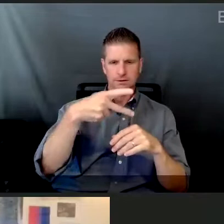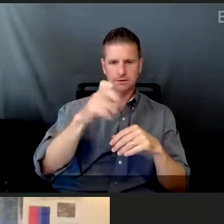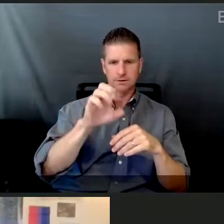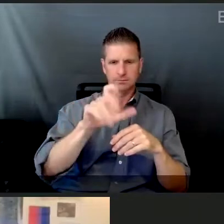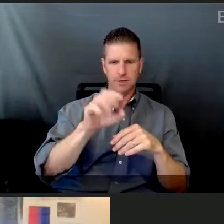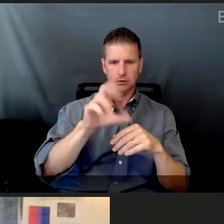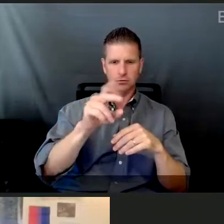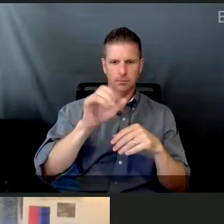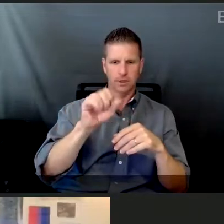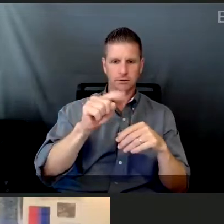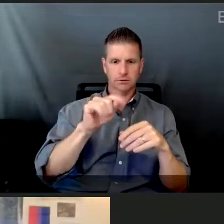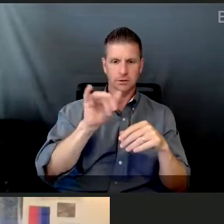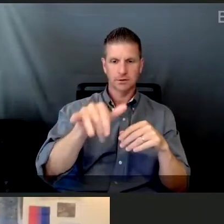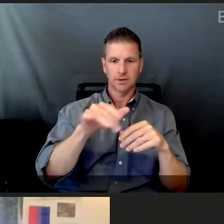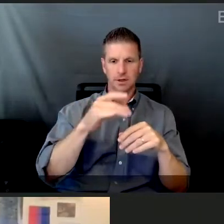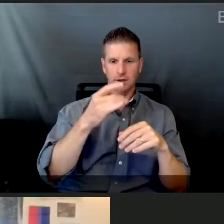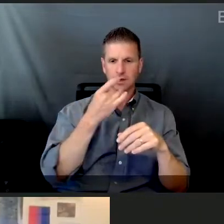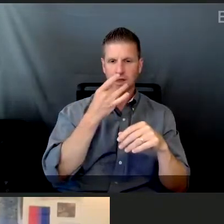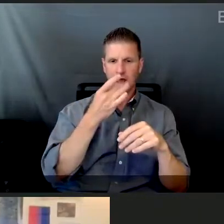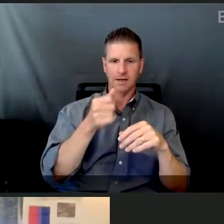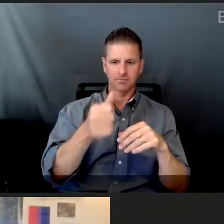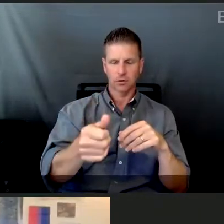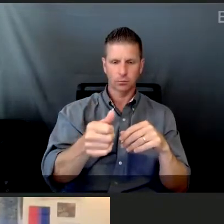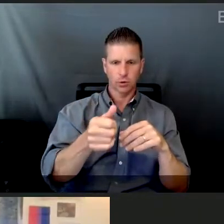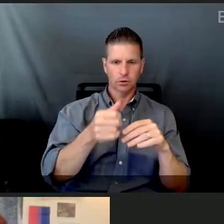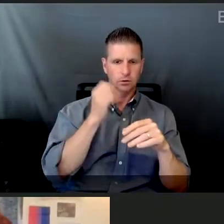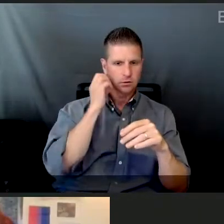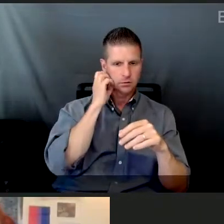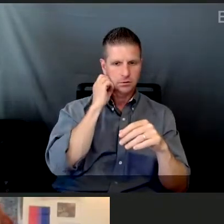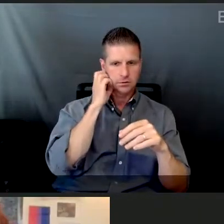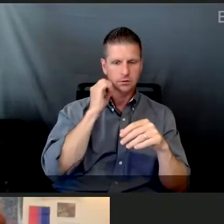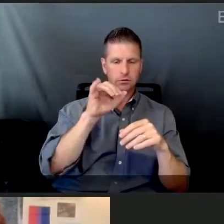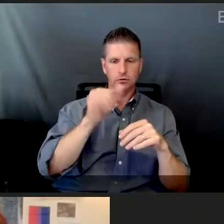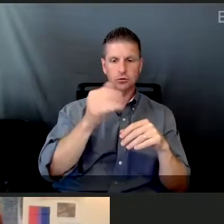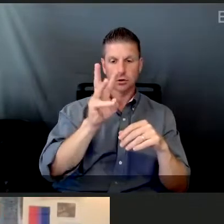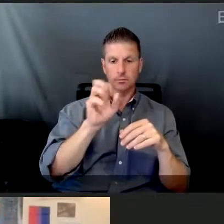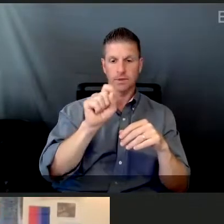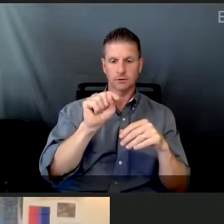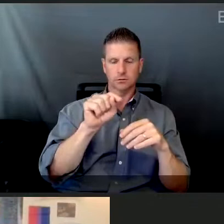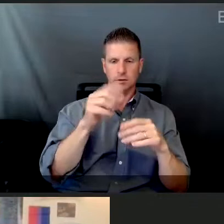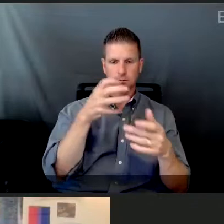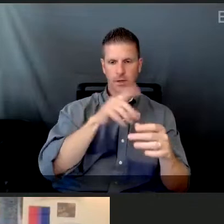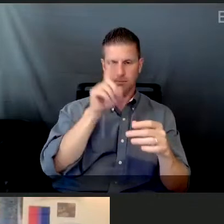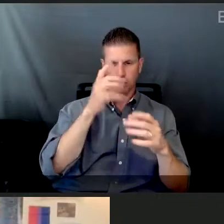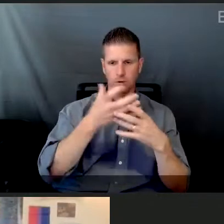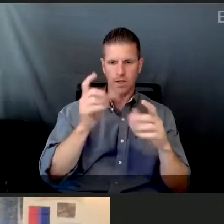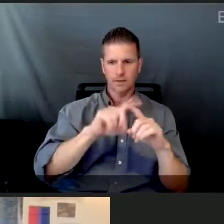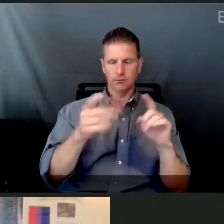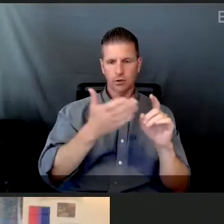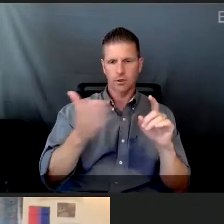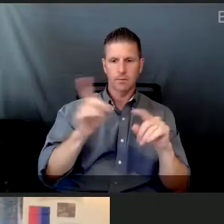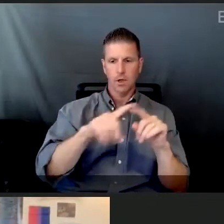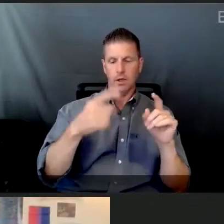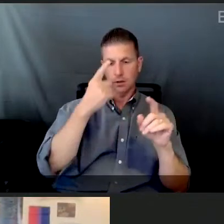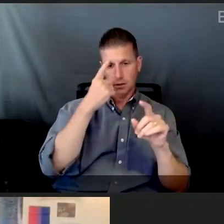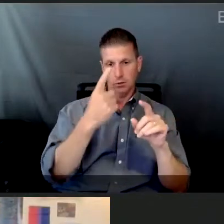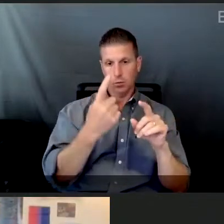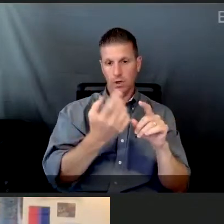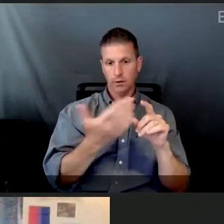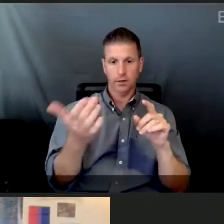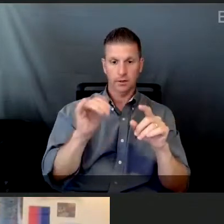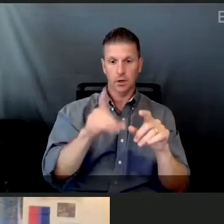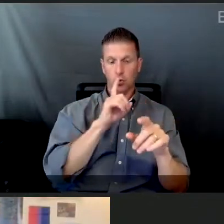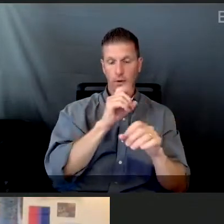light fingerprint that I described before. And so JWST is powerful for a lot of different things, but I think one of the things that really makes